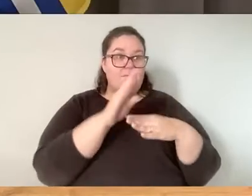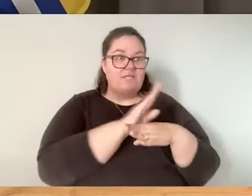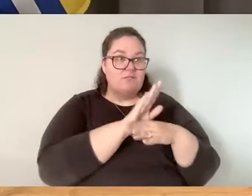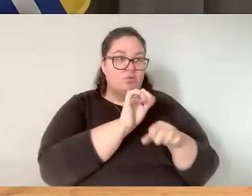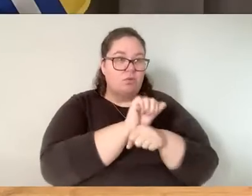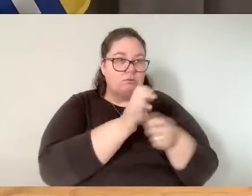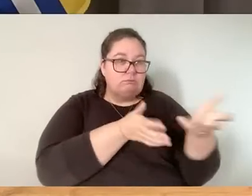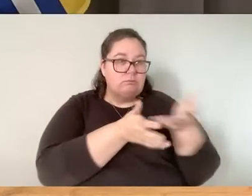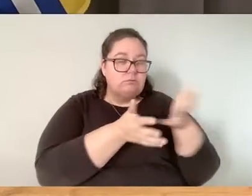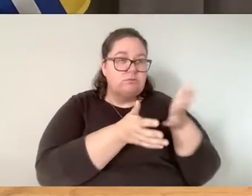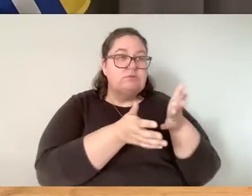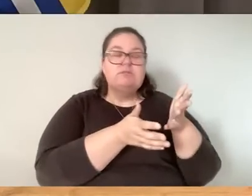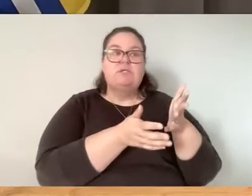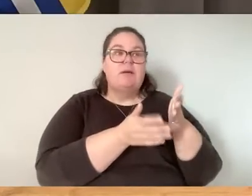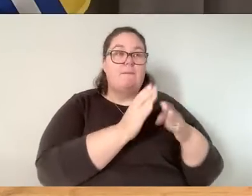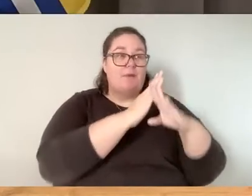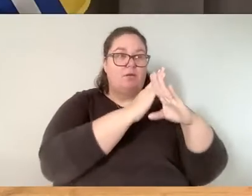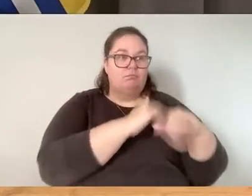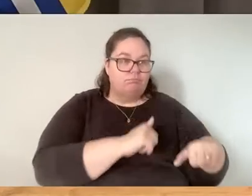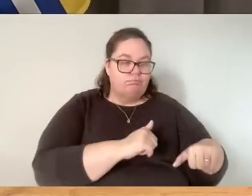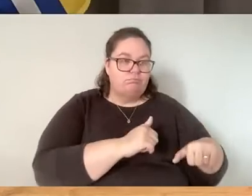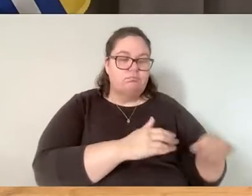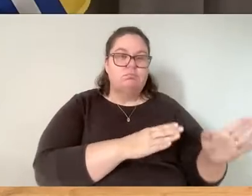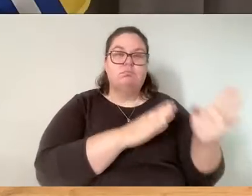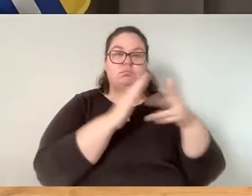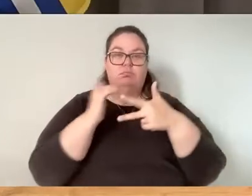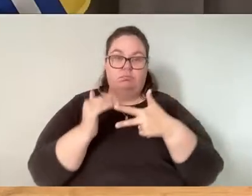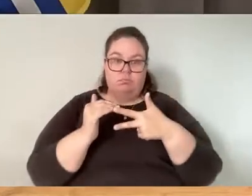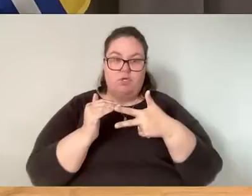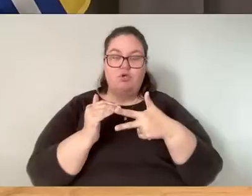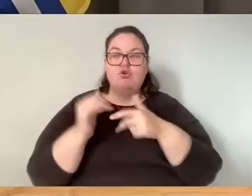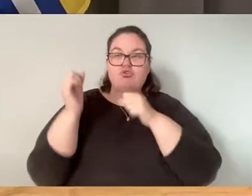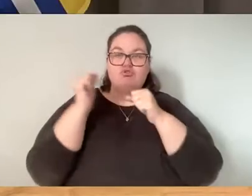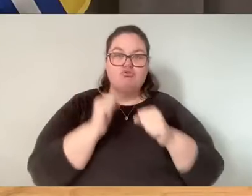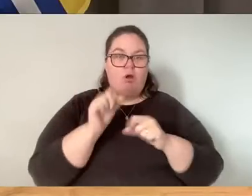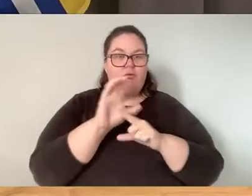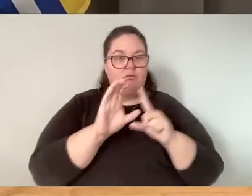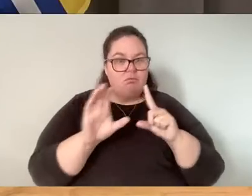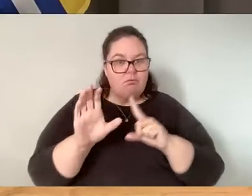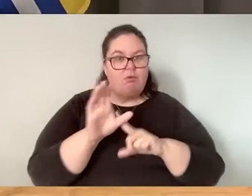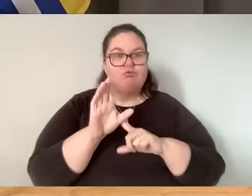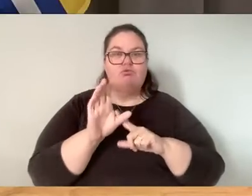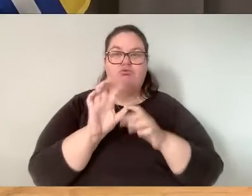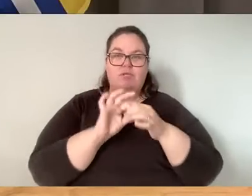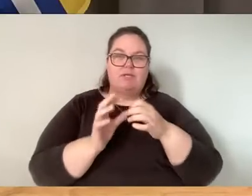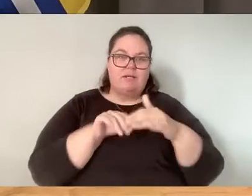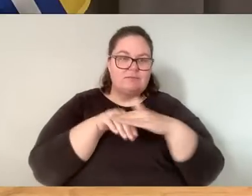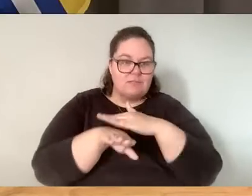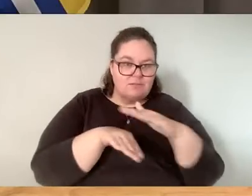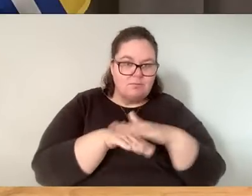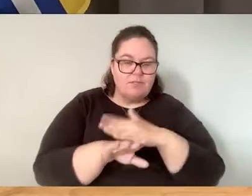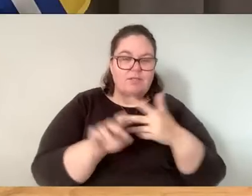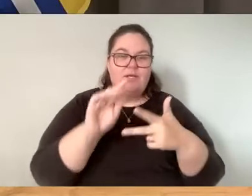strong culture of accessibility, and to develop and enforce accessibility standards.